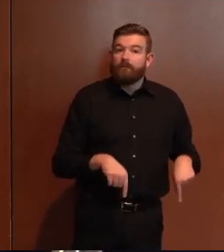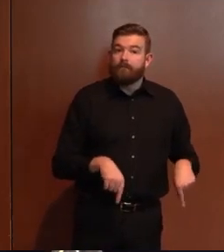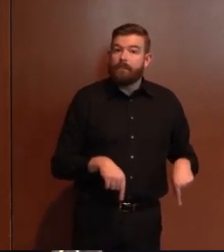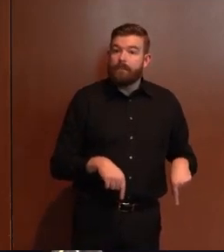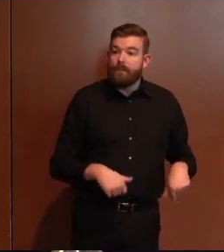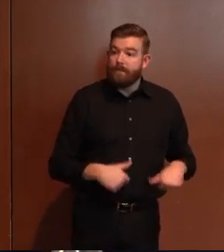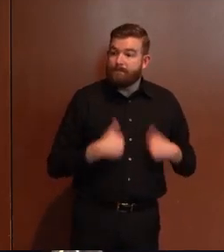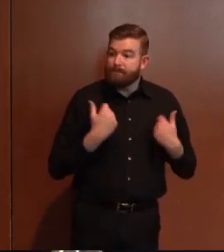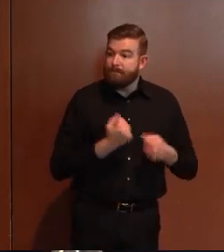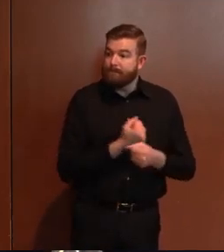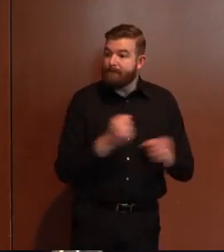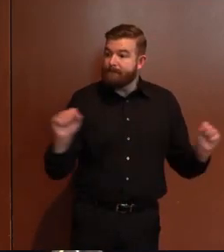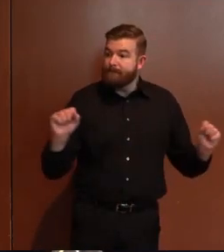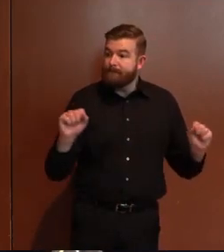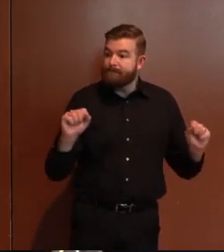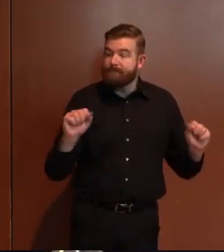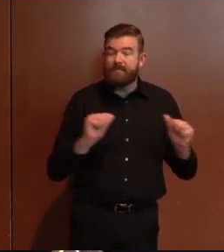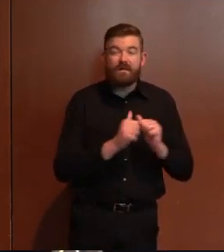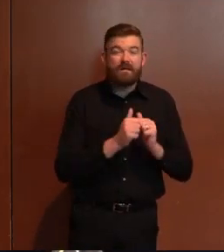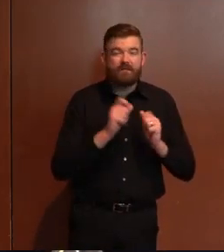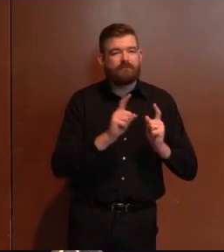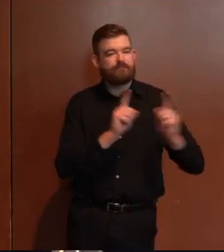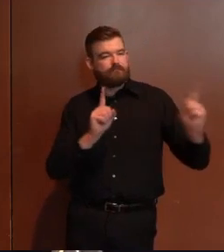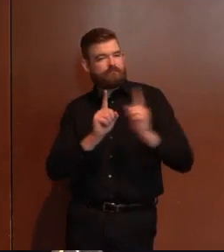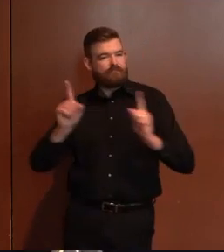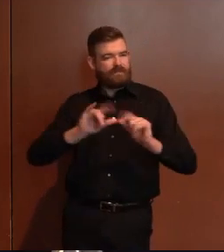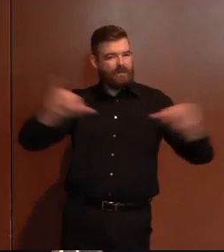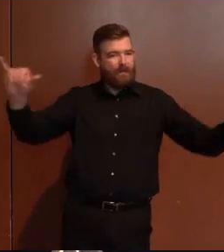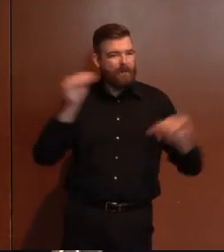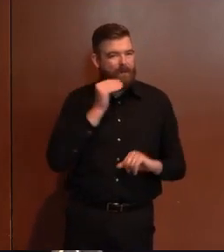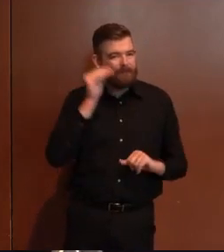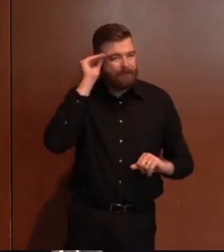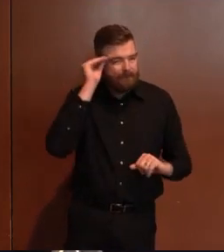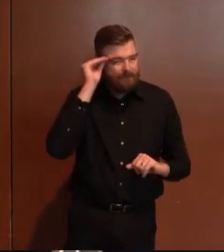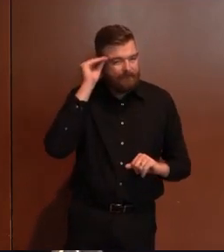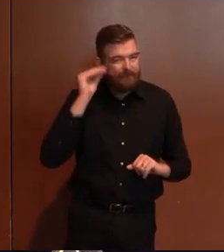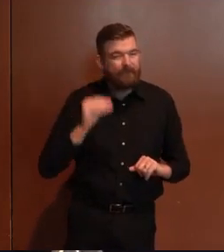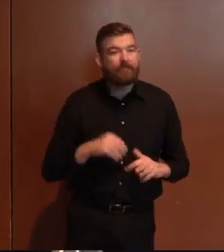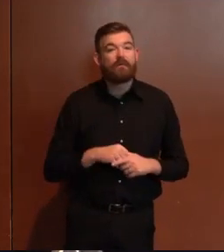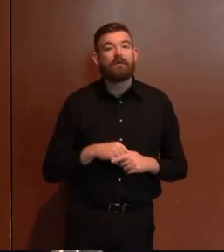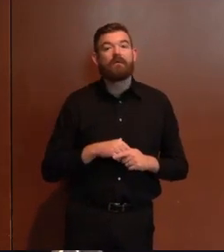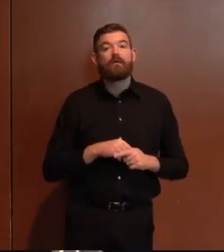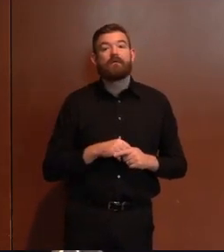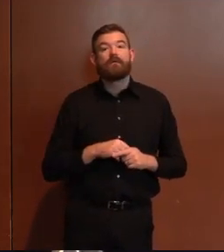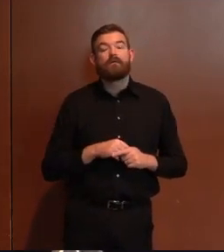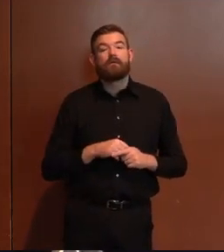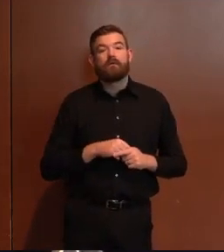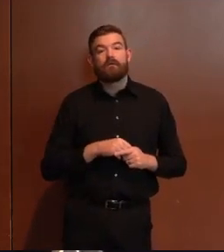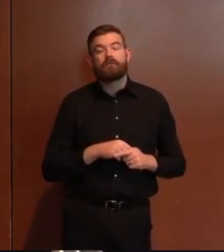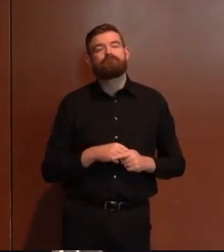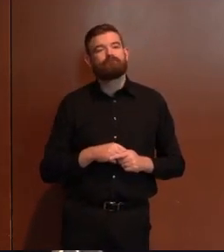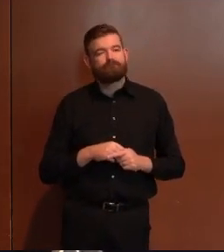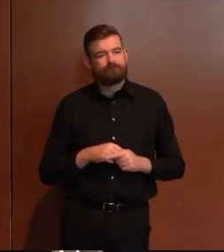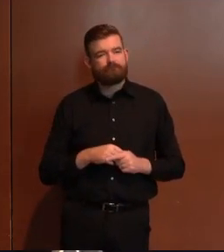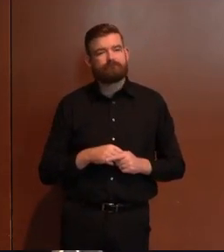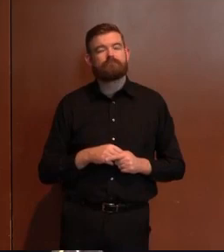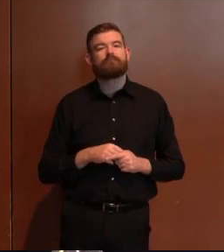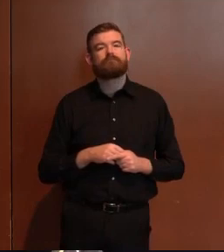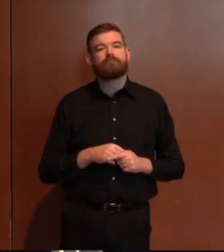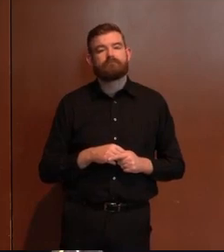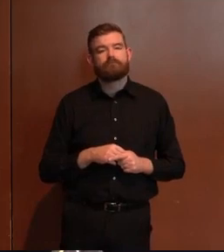non-technology interventions that can save lives. To me, that's an amazing comparison and a lesson